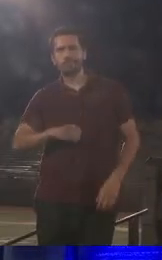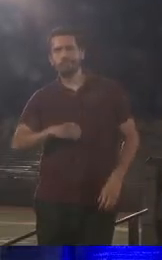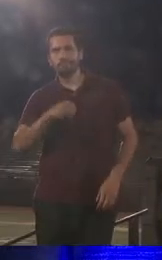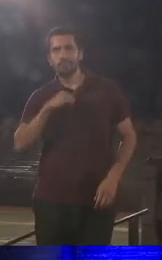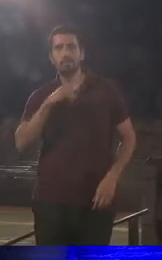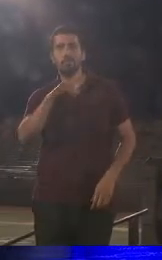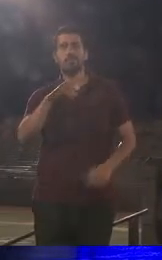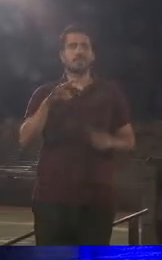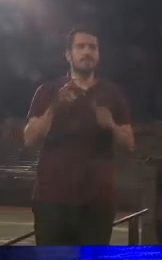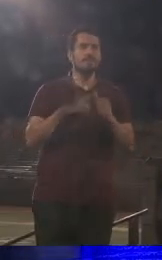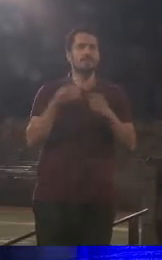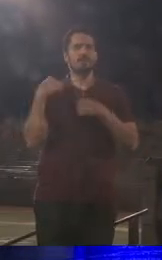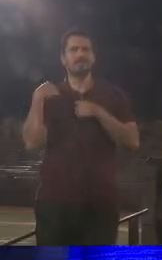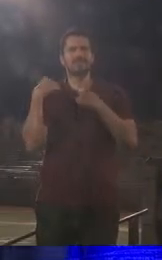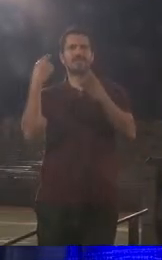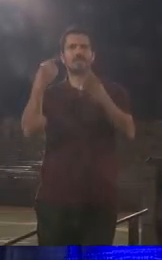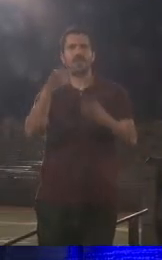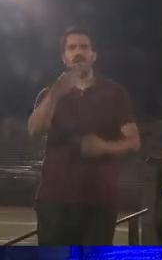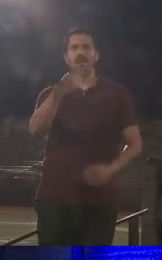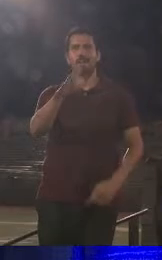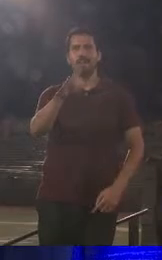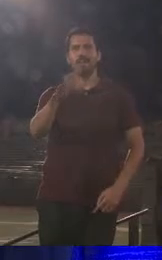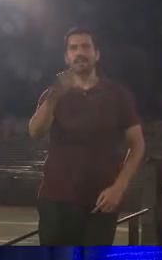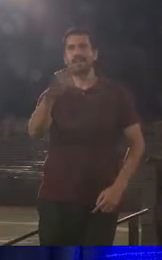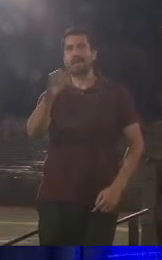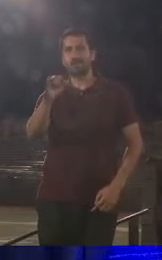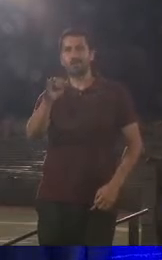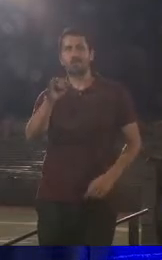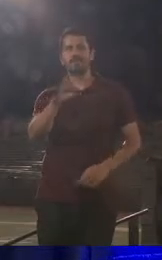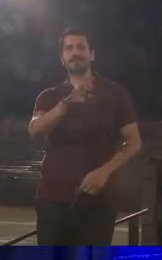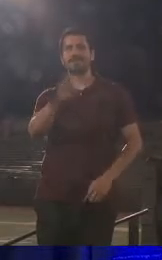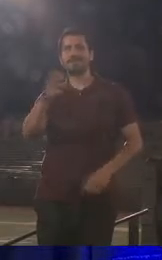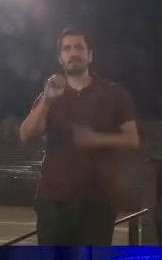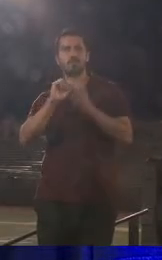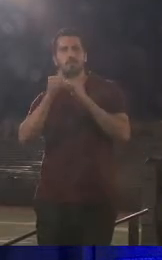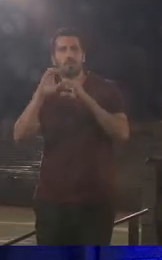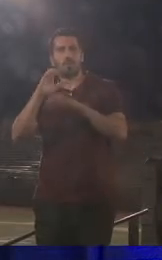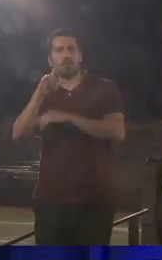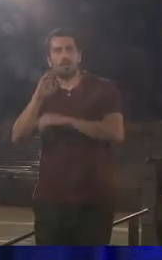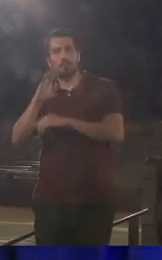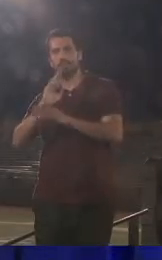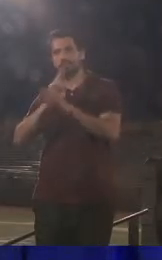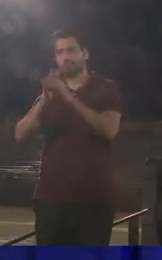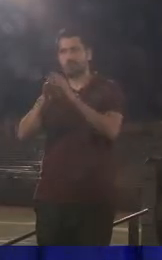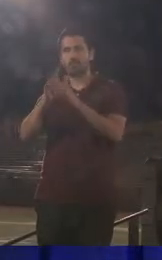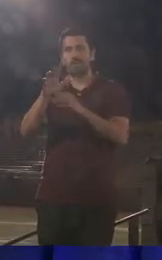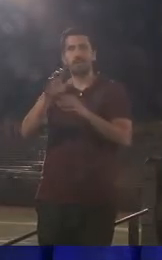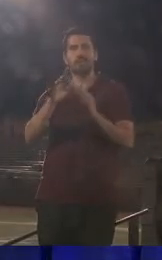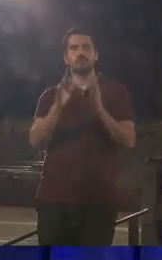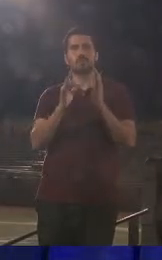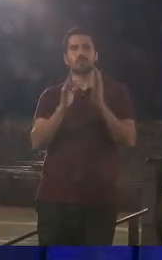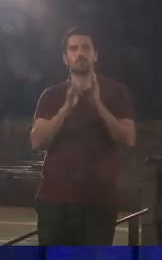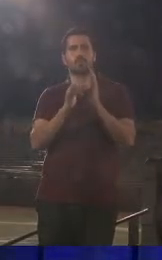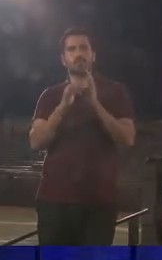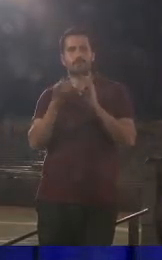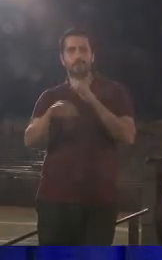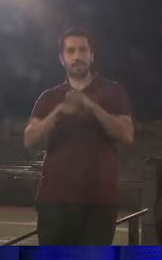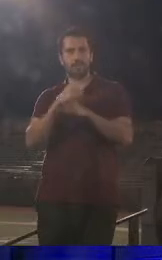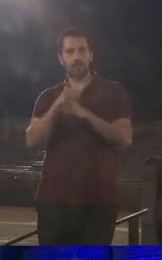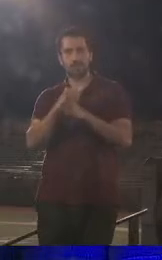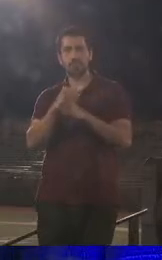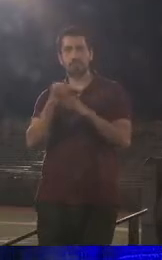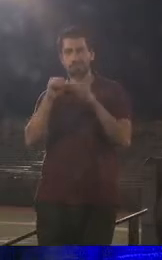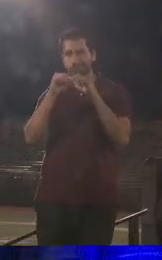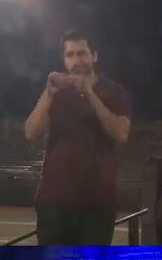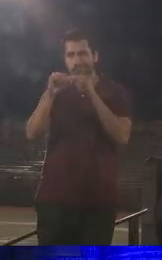the first ever Highlands High School eSports Club during his junior year. In terms of accomplishments,